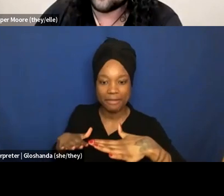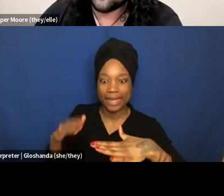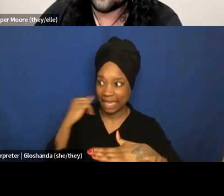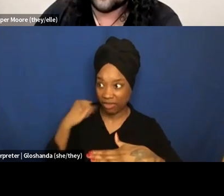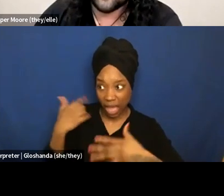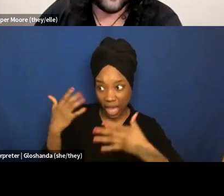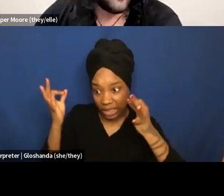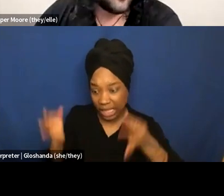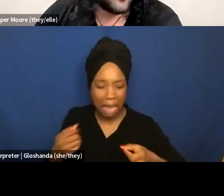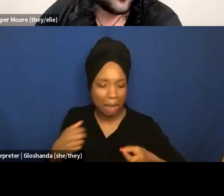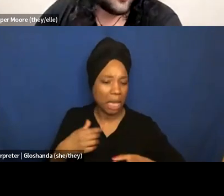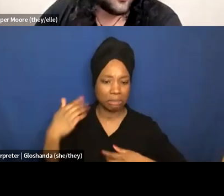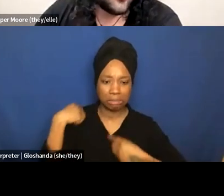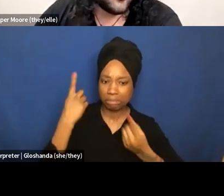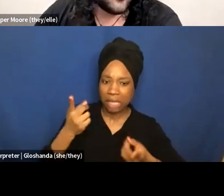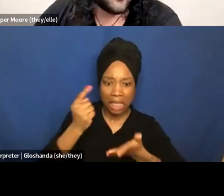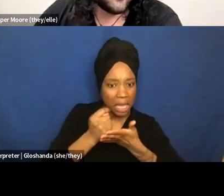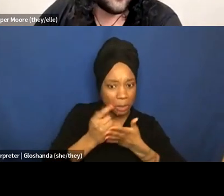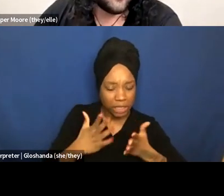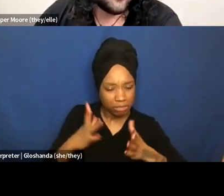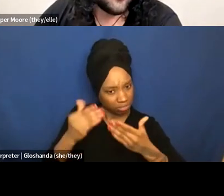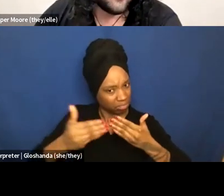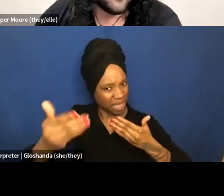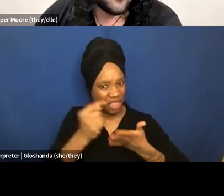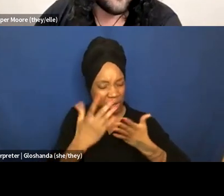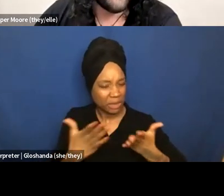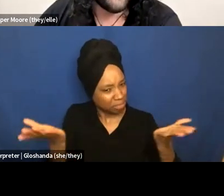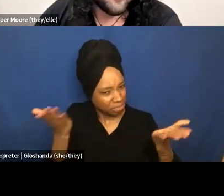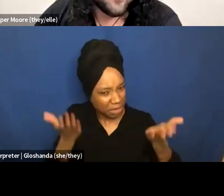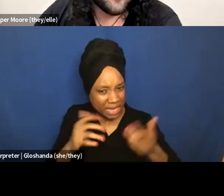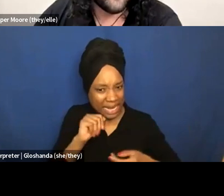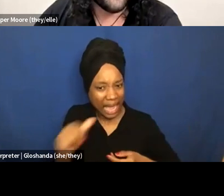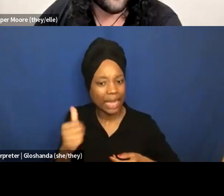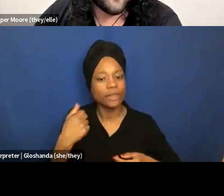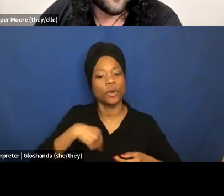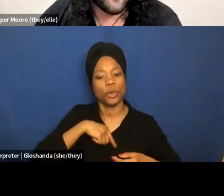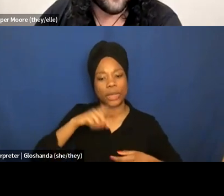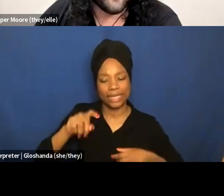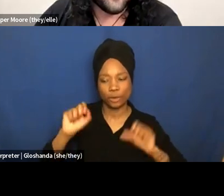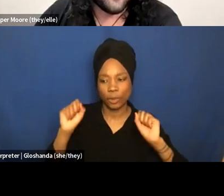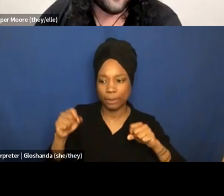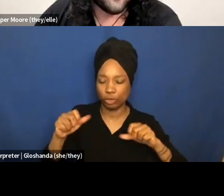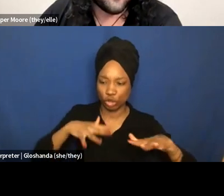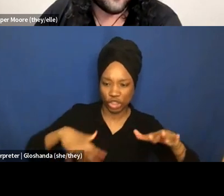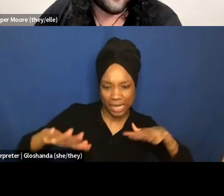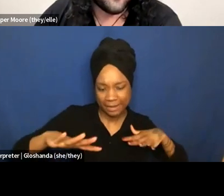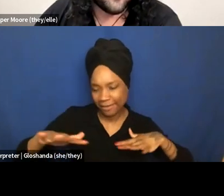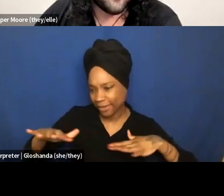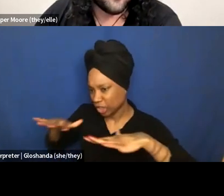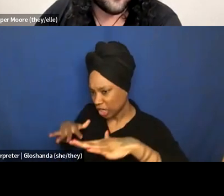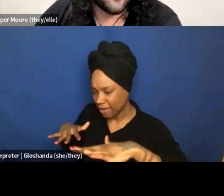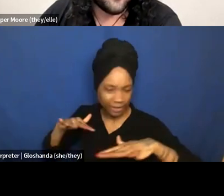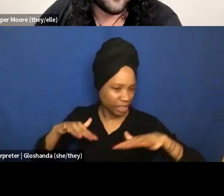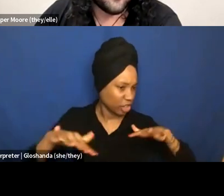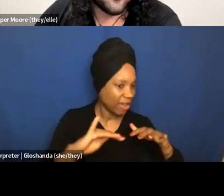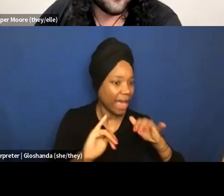not always going to be a therapist. And so being able to shift in and out of different kinds of ways of doing the work is a way of making it